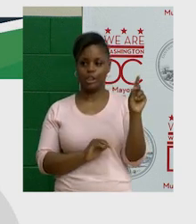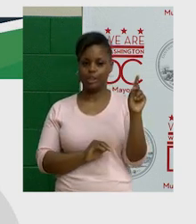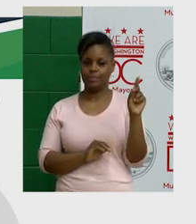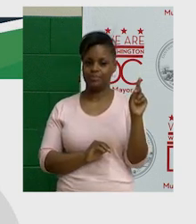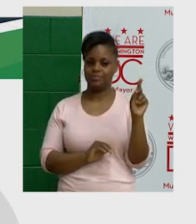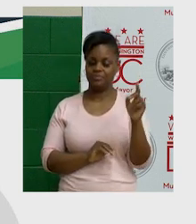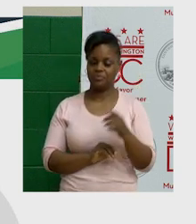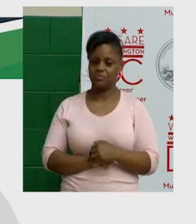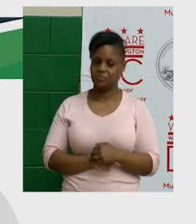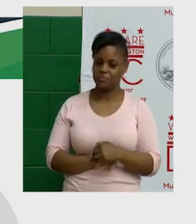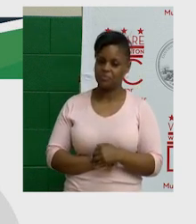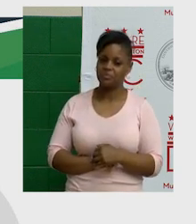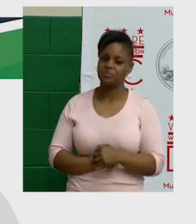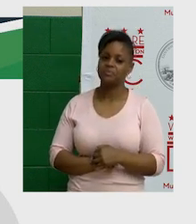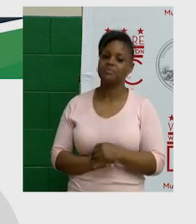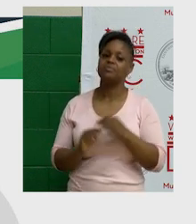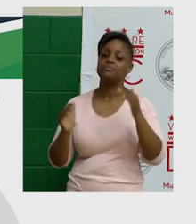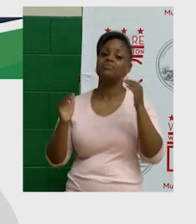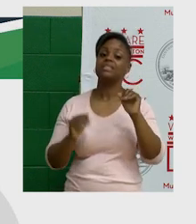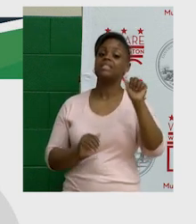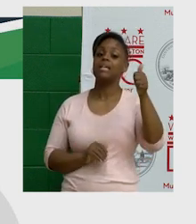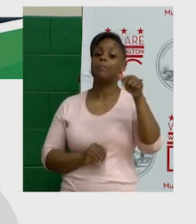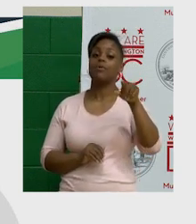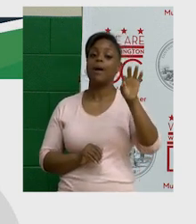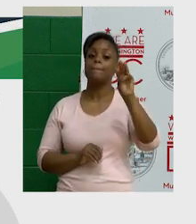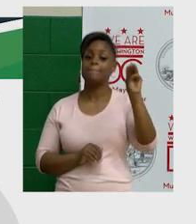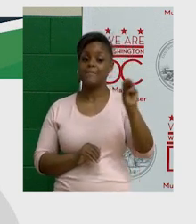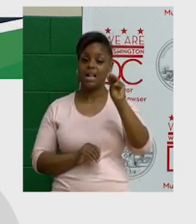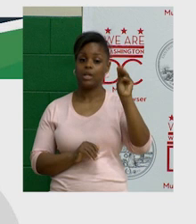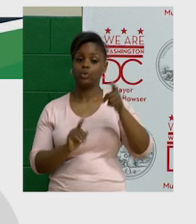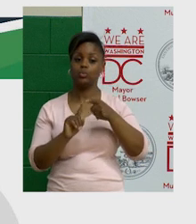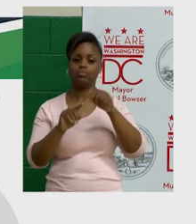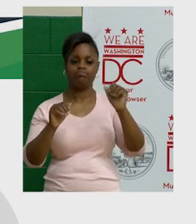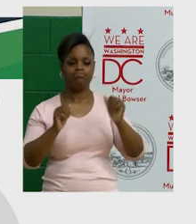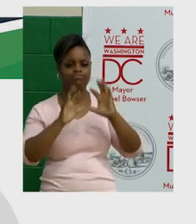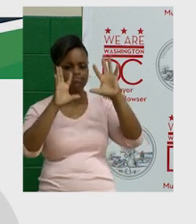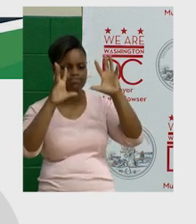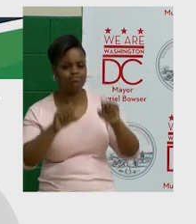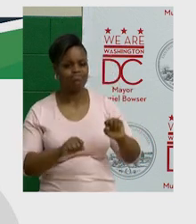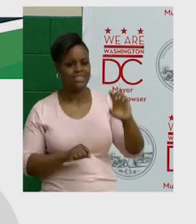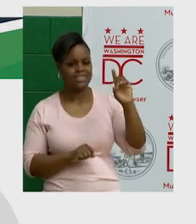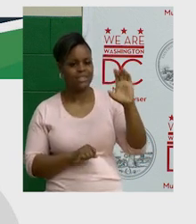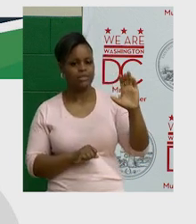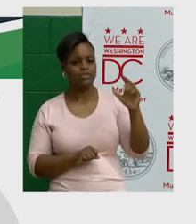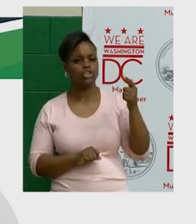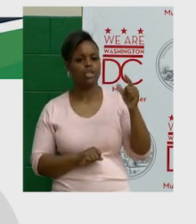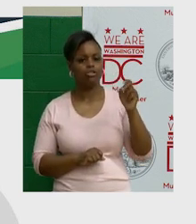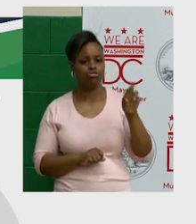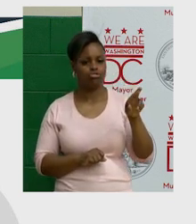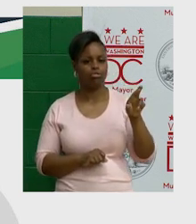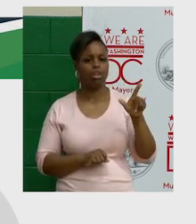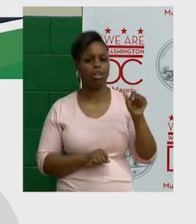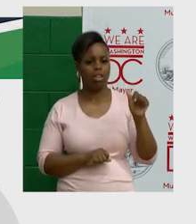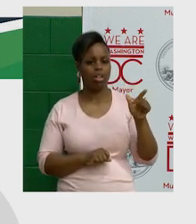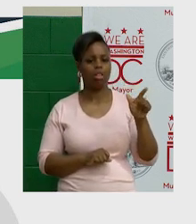and $10.9 million to demolish DC General, which we were able to close this year.